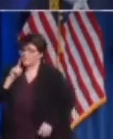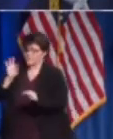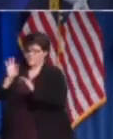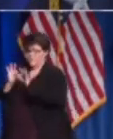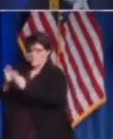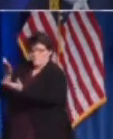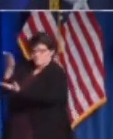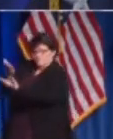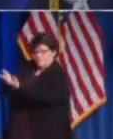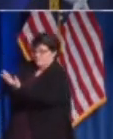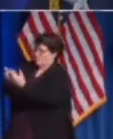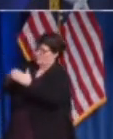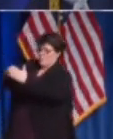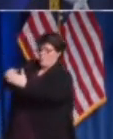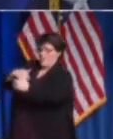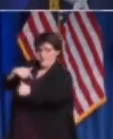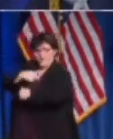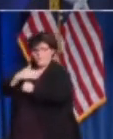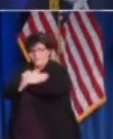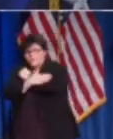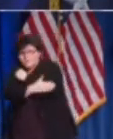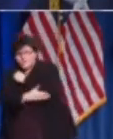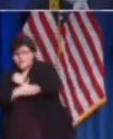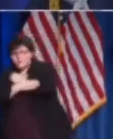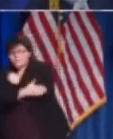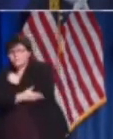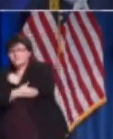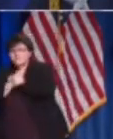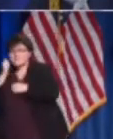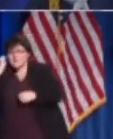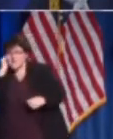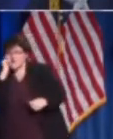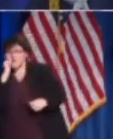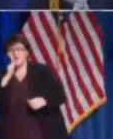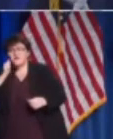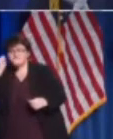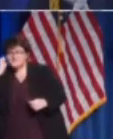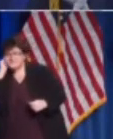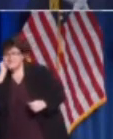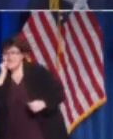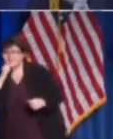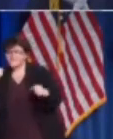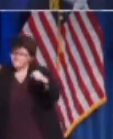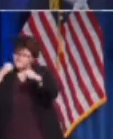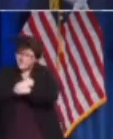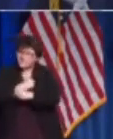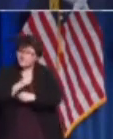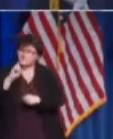here, every day, like you have to fight for democracy, you also have to fight for your freedoms.